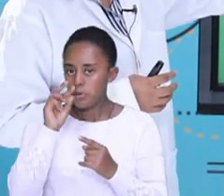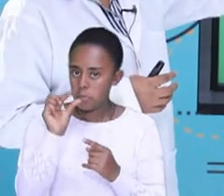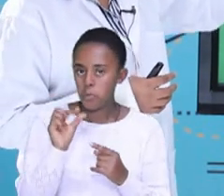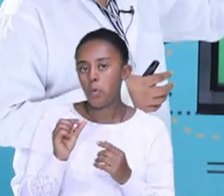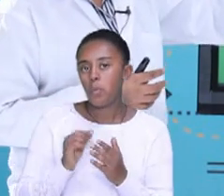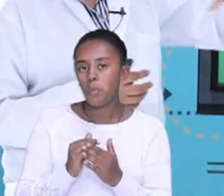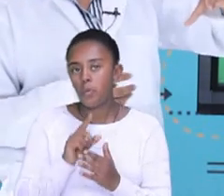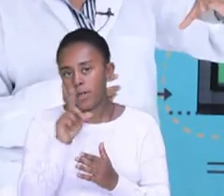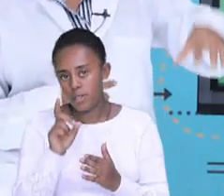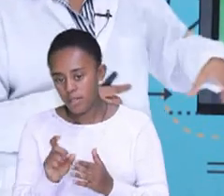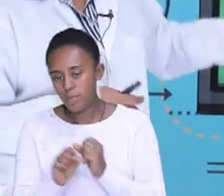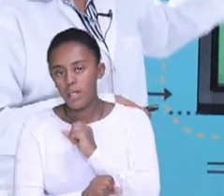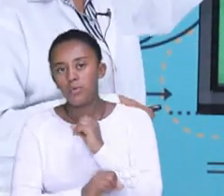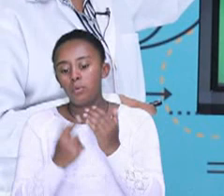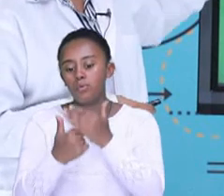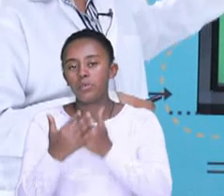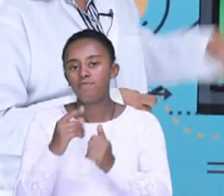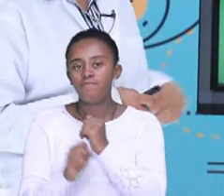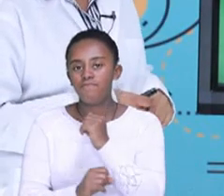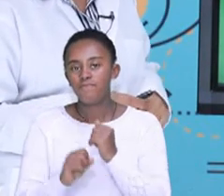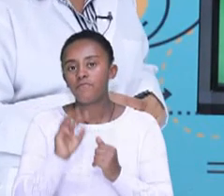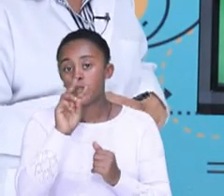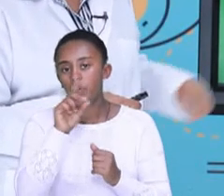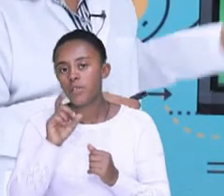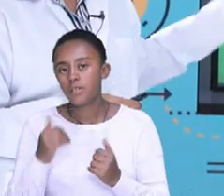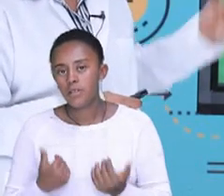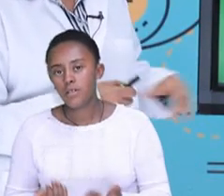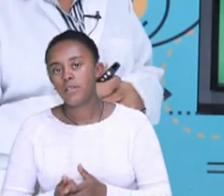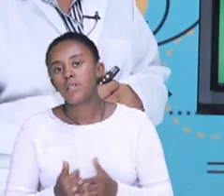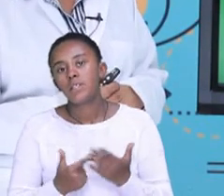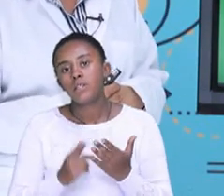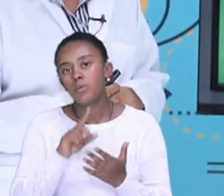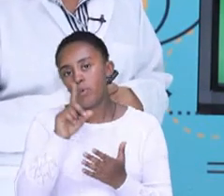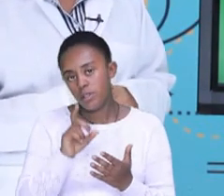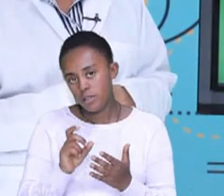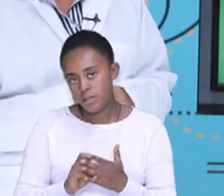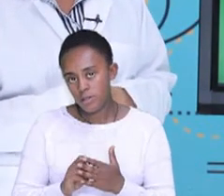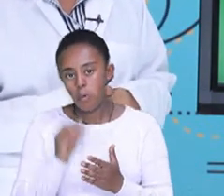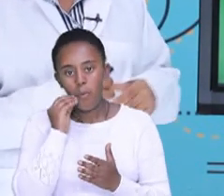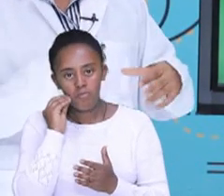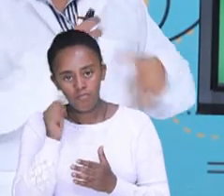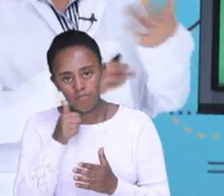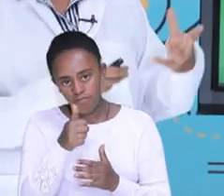questions based on our discussion. We have 2 questions. These questions can be your